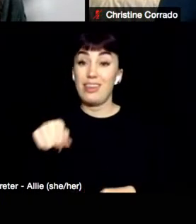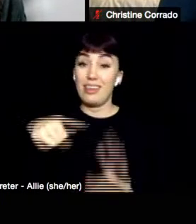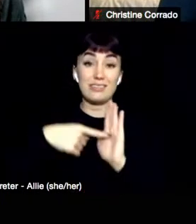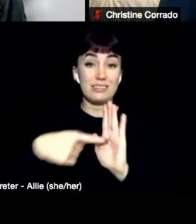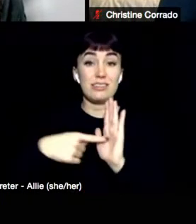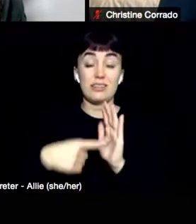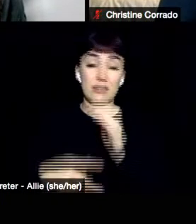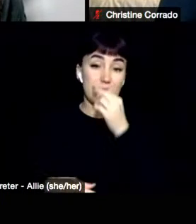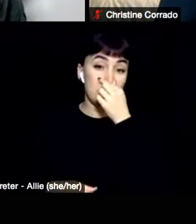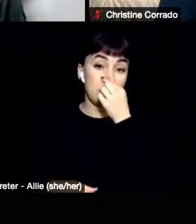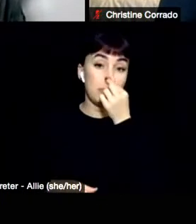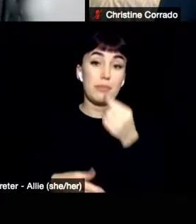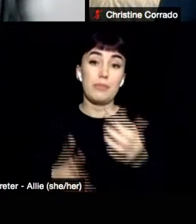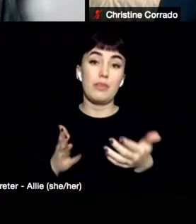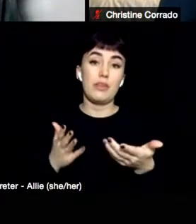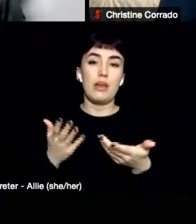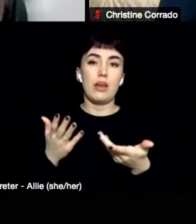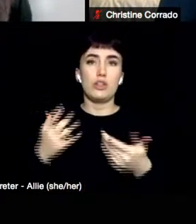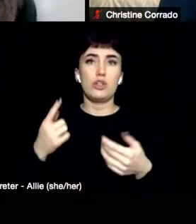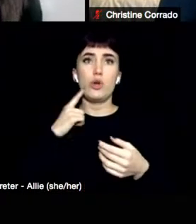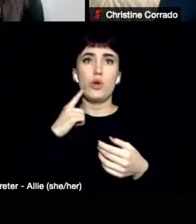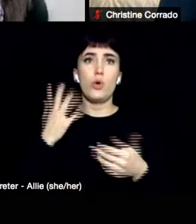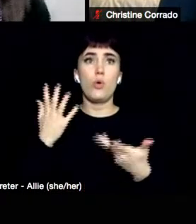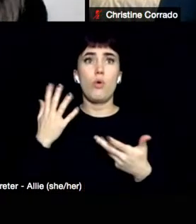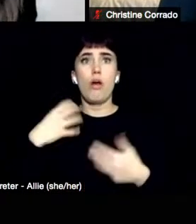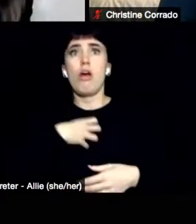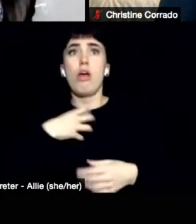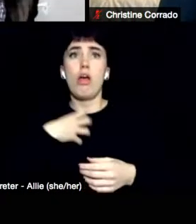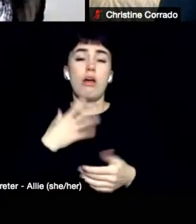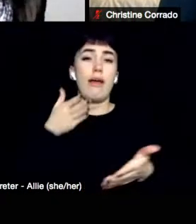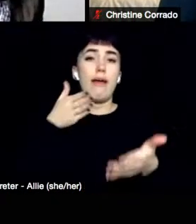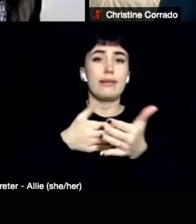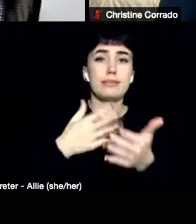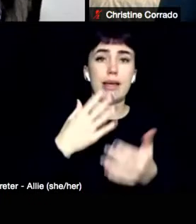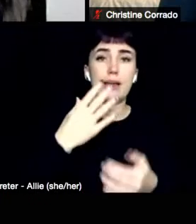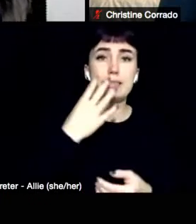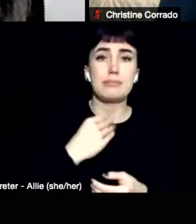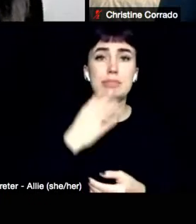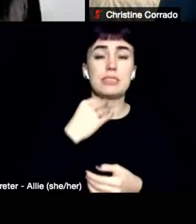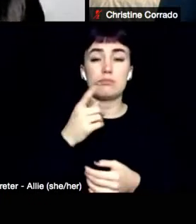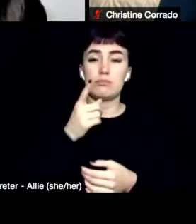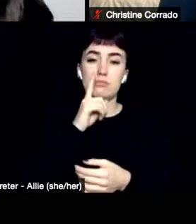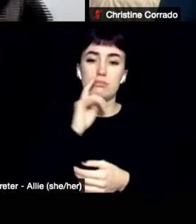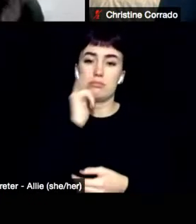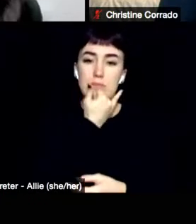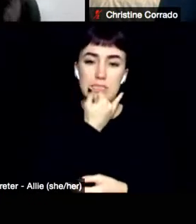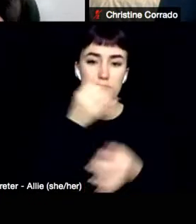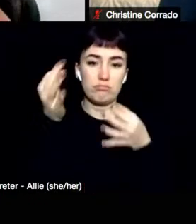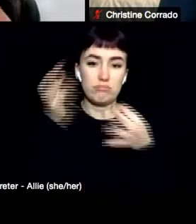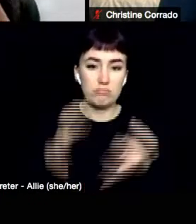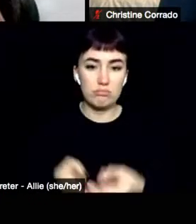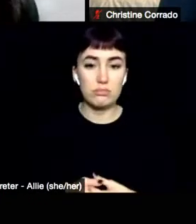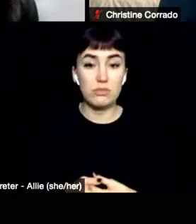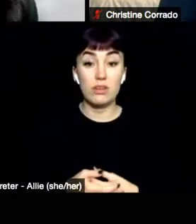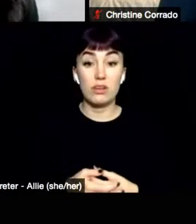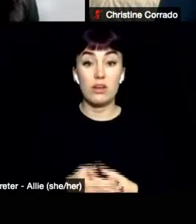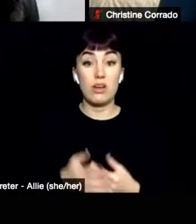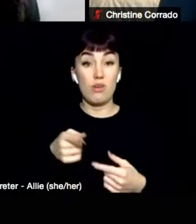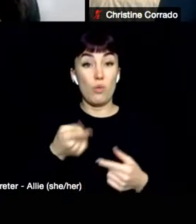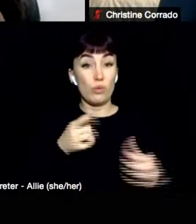of anti-Semitism are completely misdirected. What we're doing here is